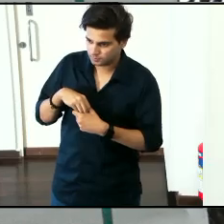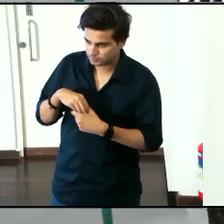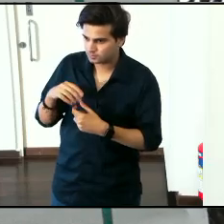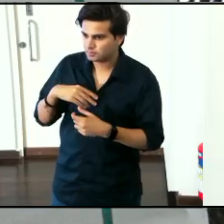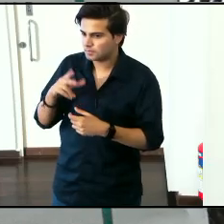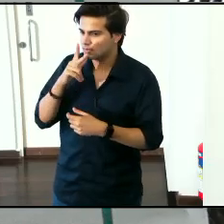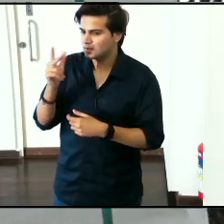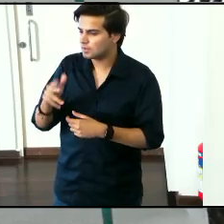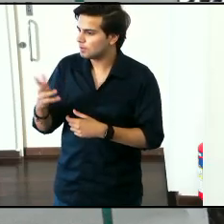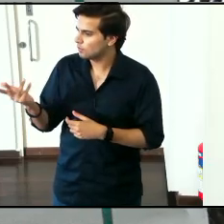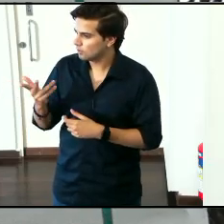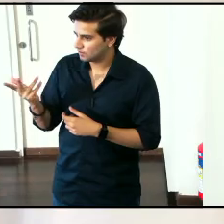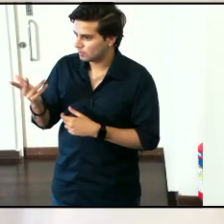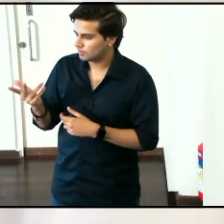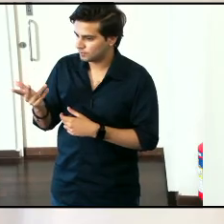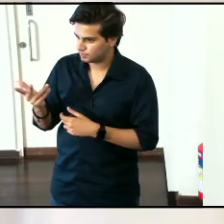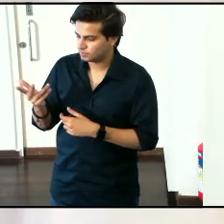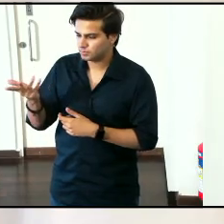saying,